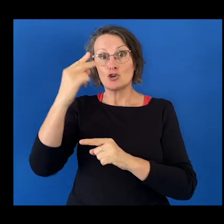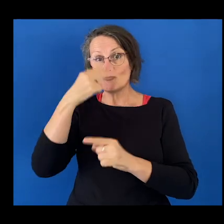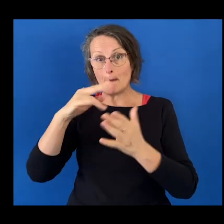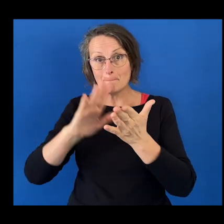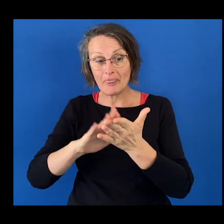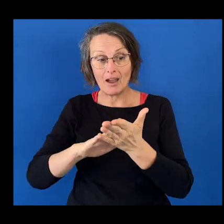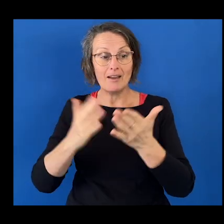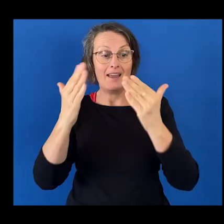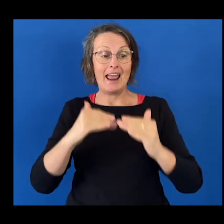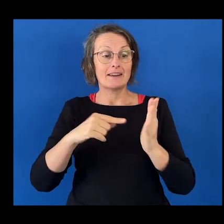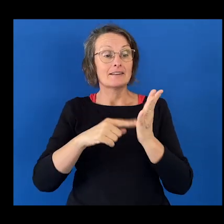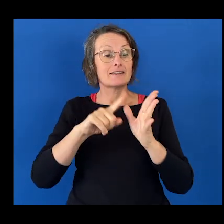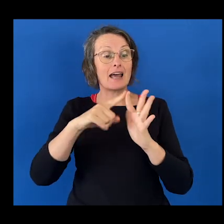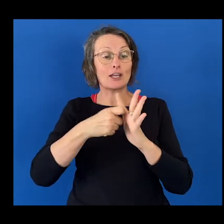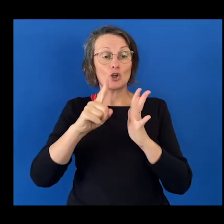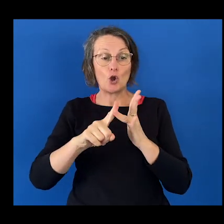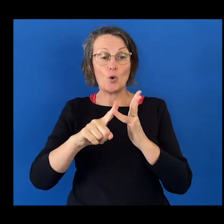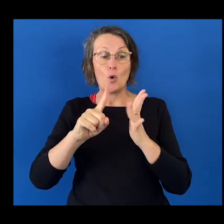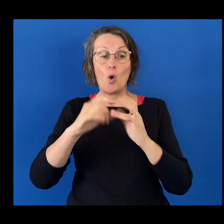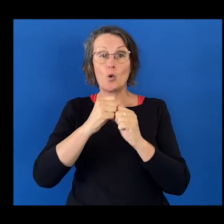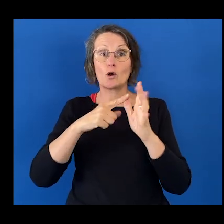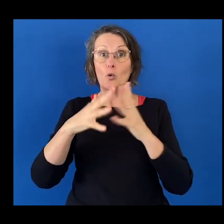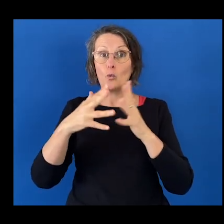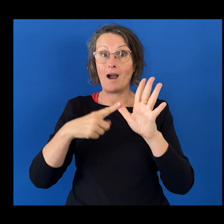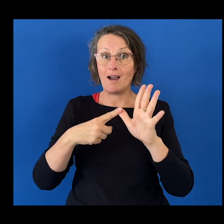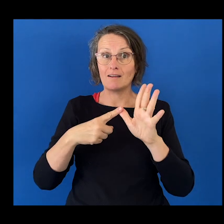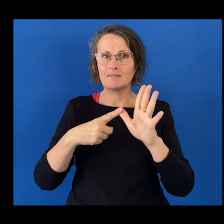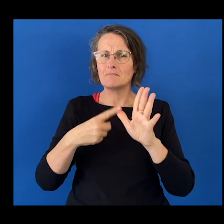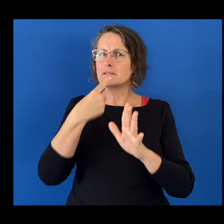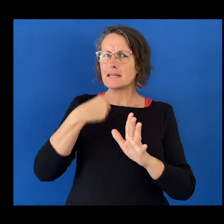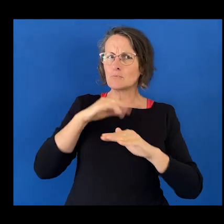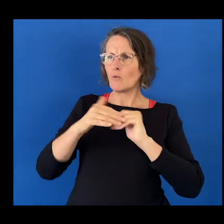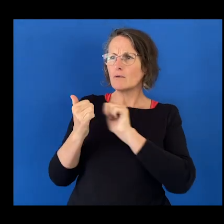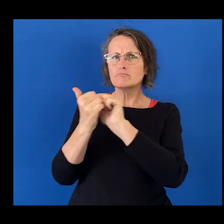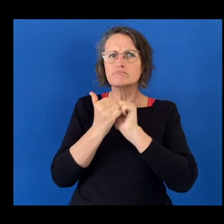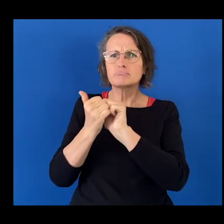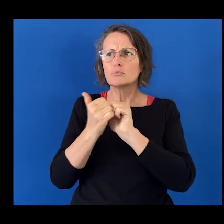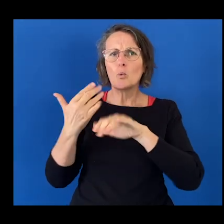those collaborations and the strength of those collaborations in terms of what we see.